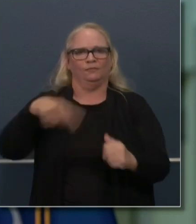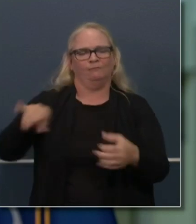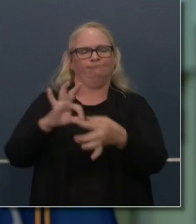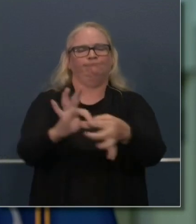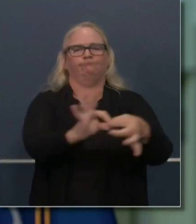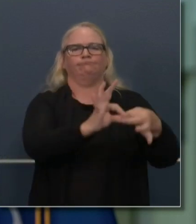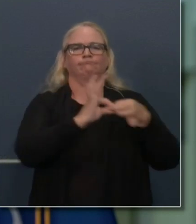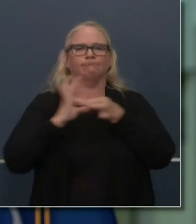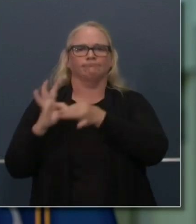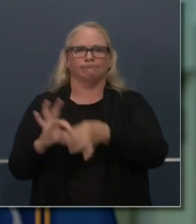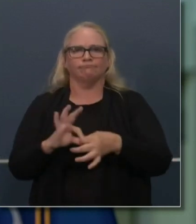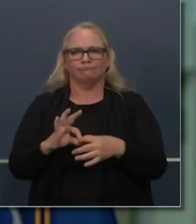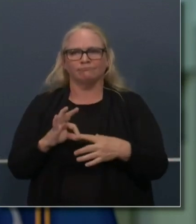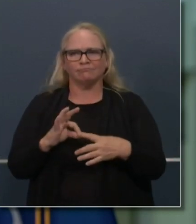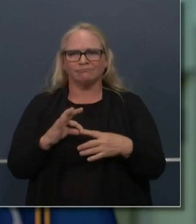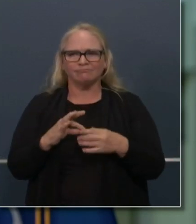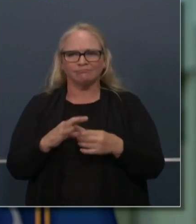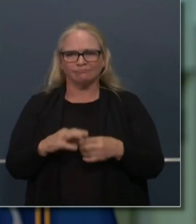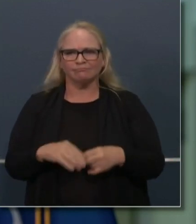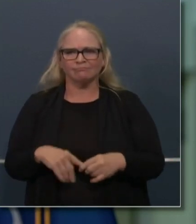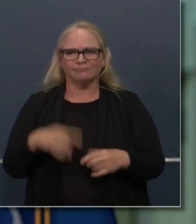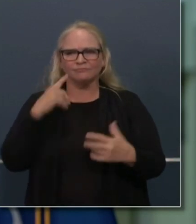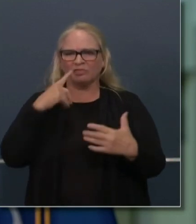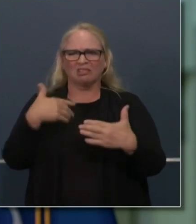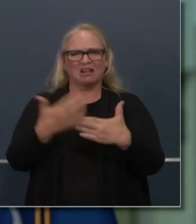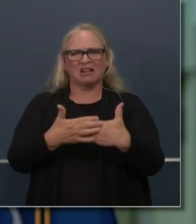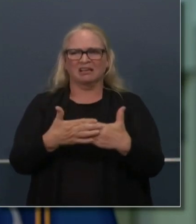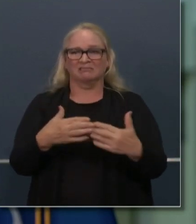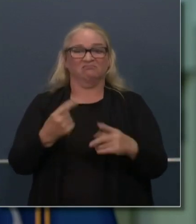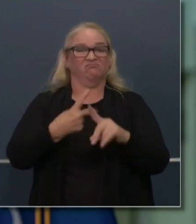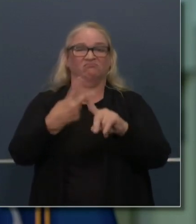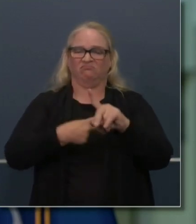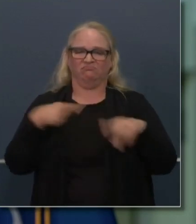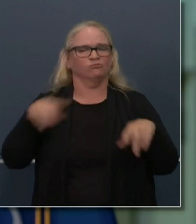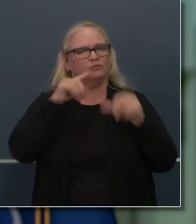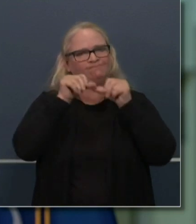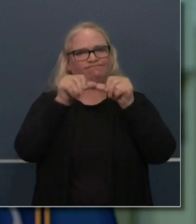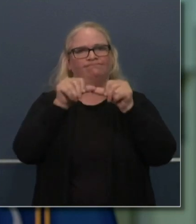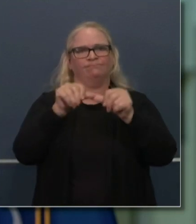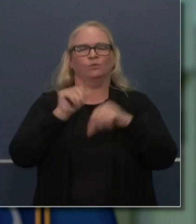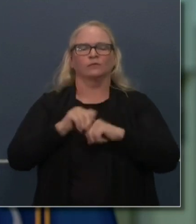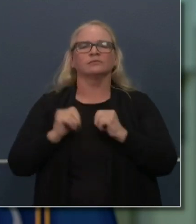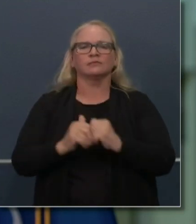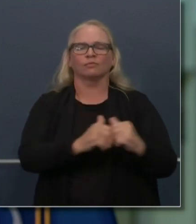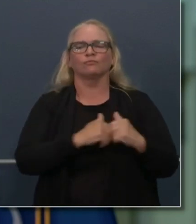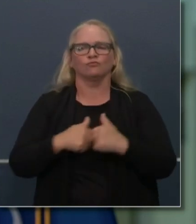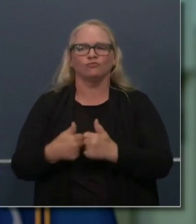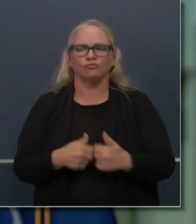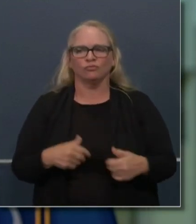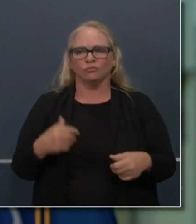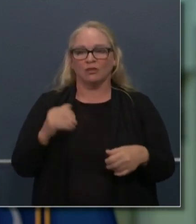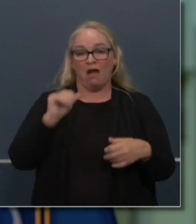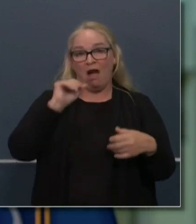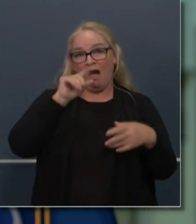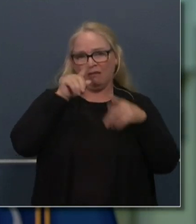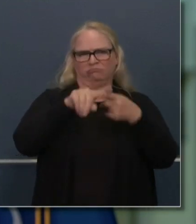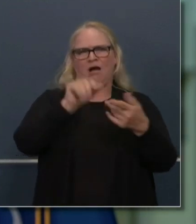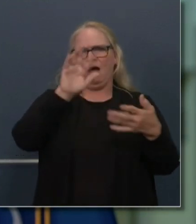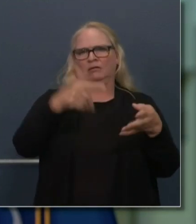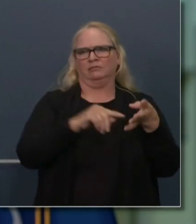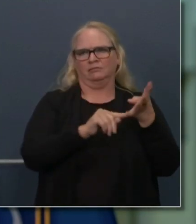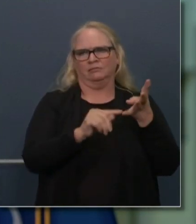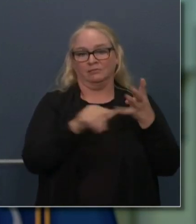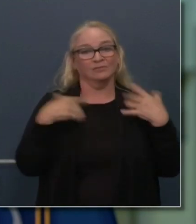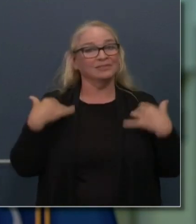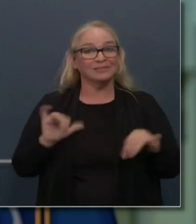next, 30 to 60 days. Well, less than that. By the end of August, we've got to work through this legislative session